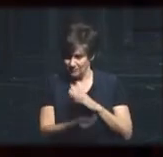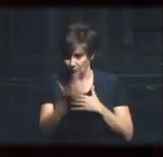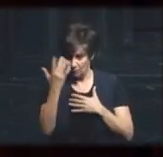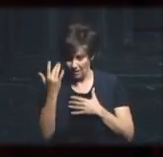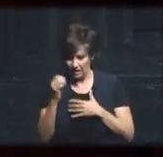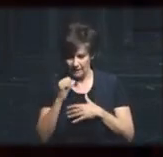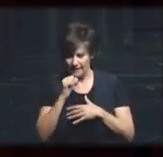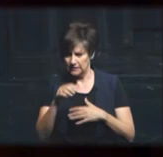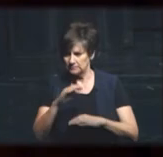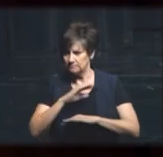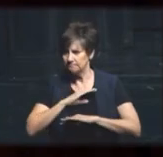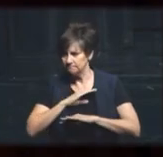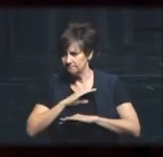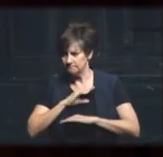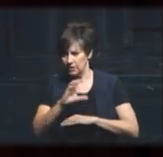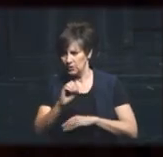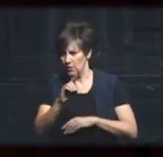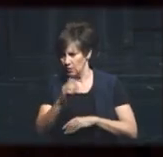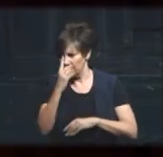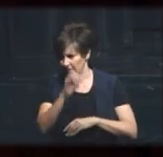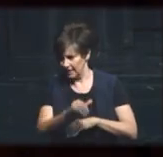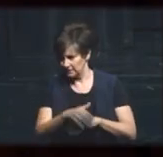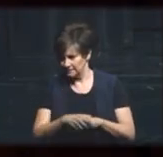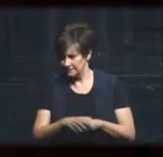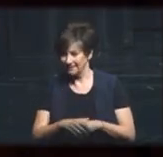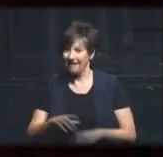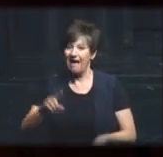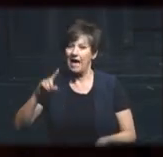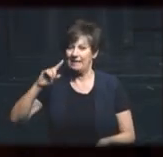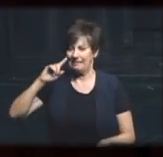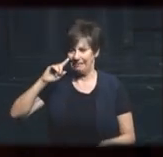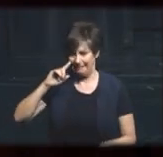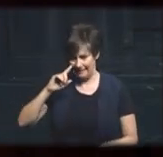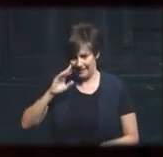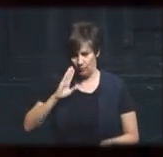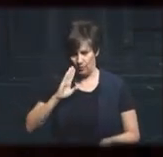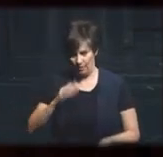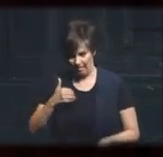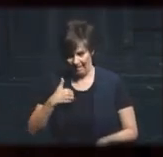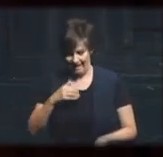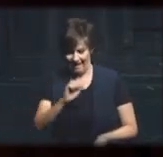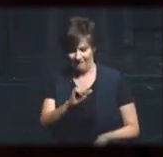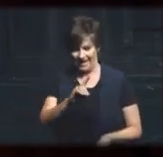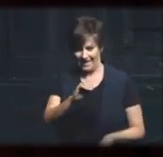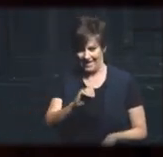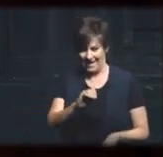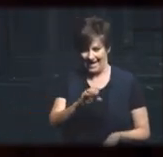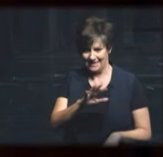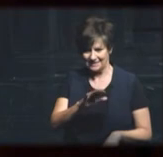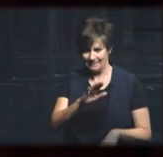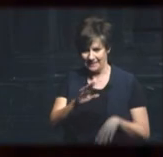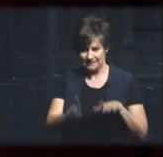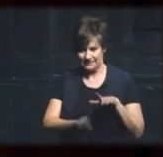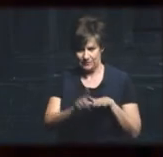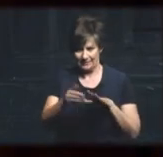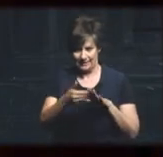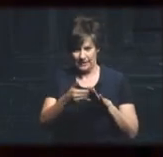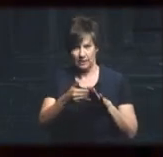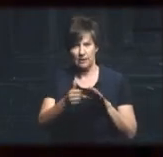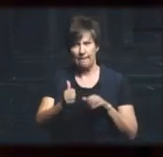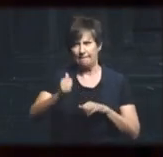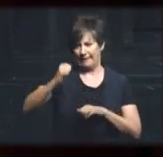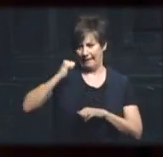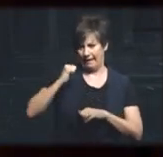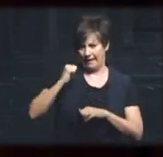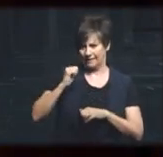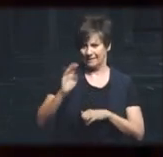they didn't meet the code for it. I do think we'll have ADA spaces coming back behind the B